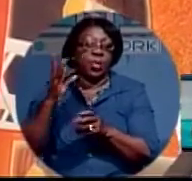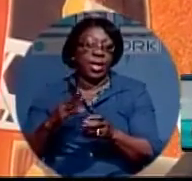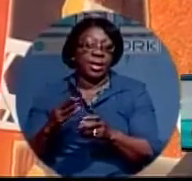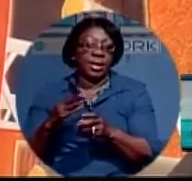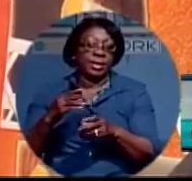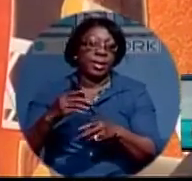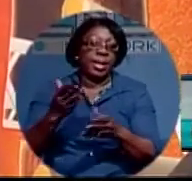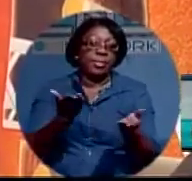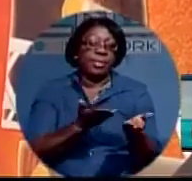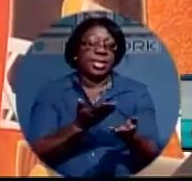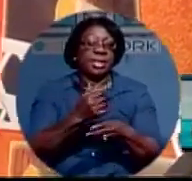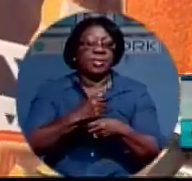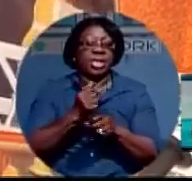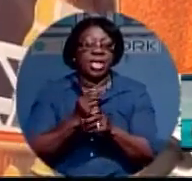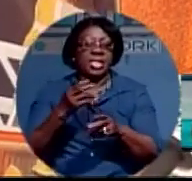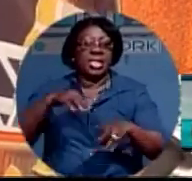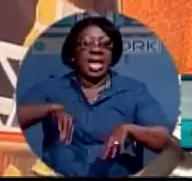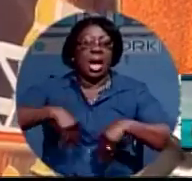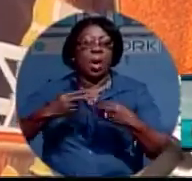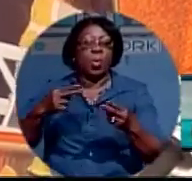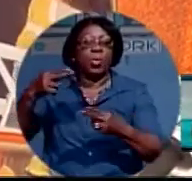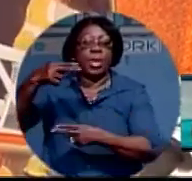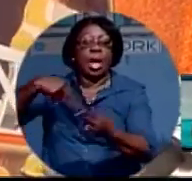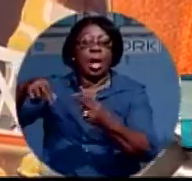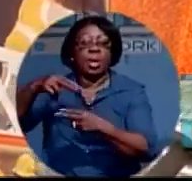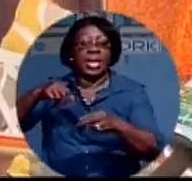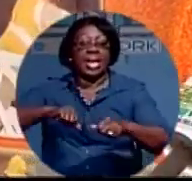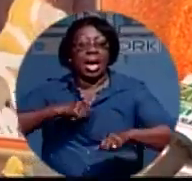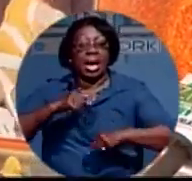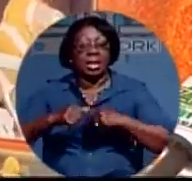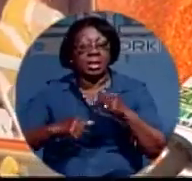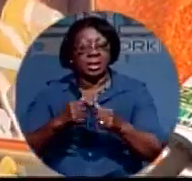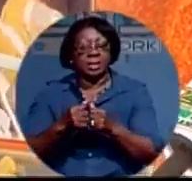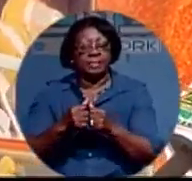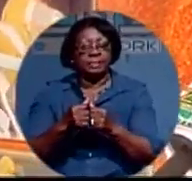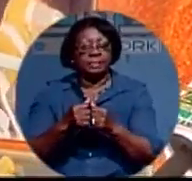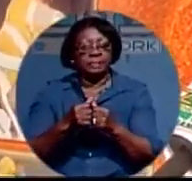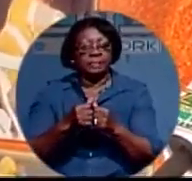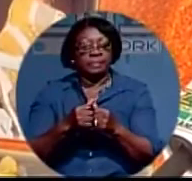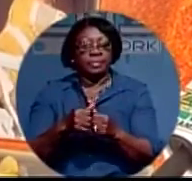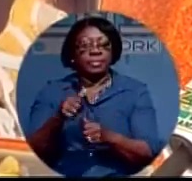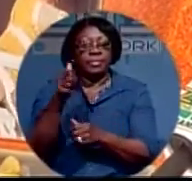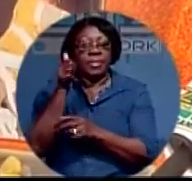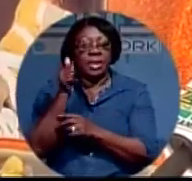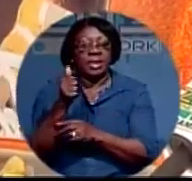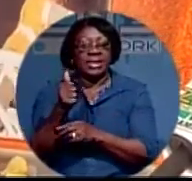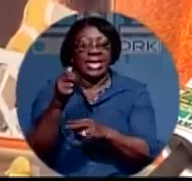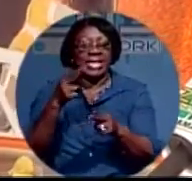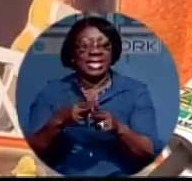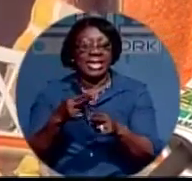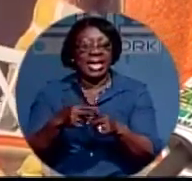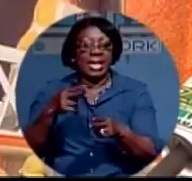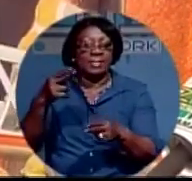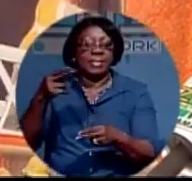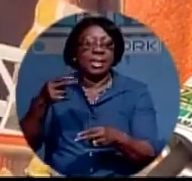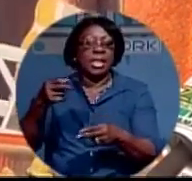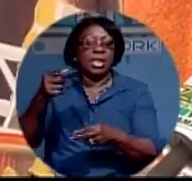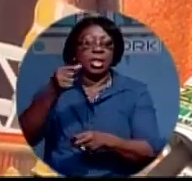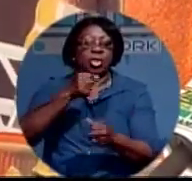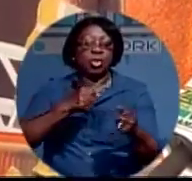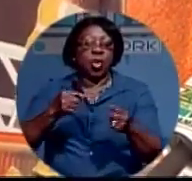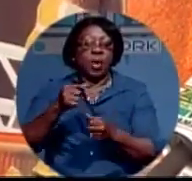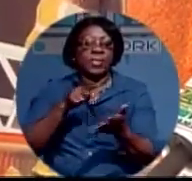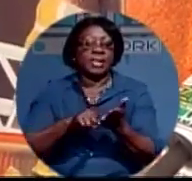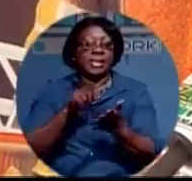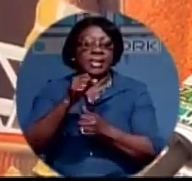we're looking for about an average or below average season this particular year, which what that equates to about 10 named storms, 6 of which can become